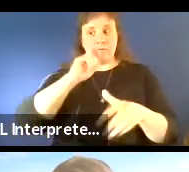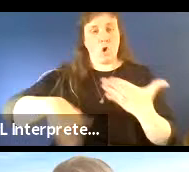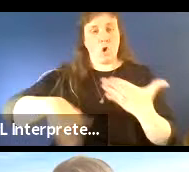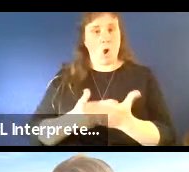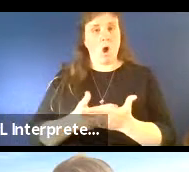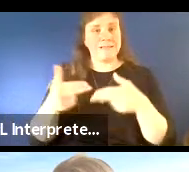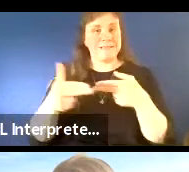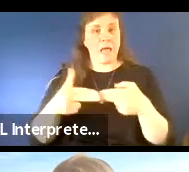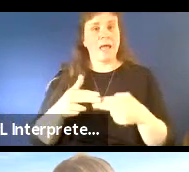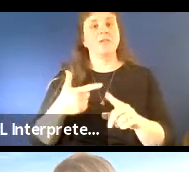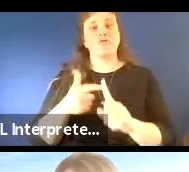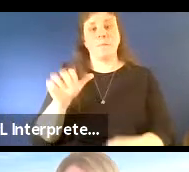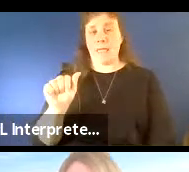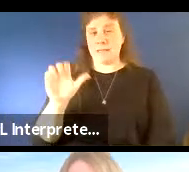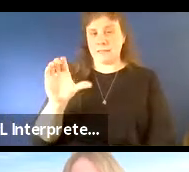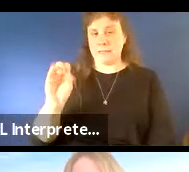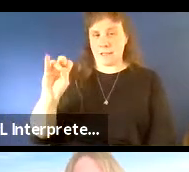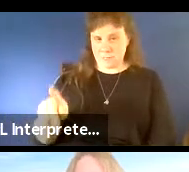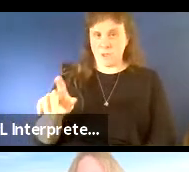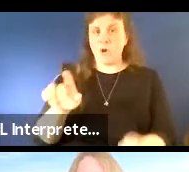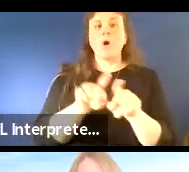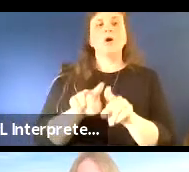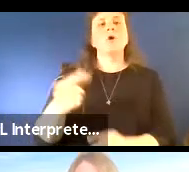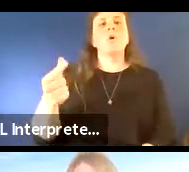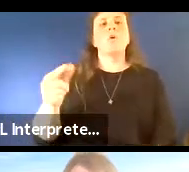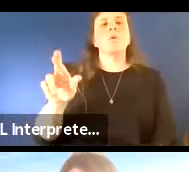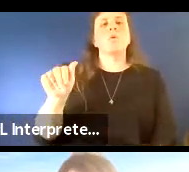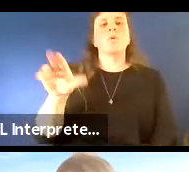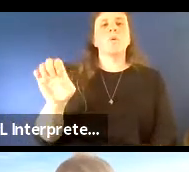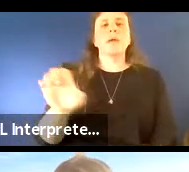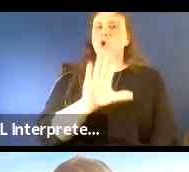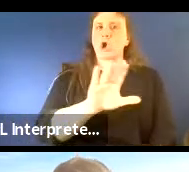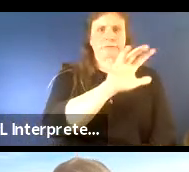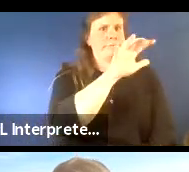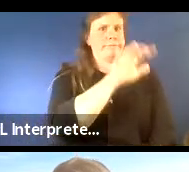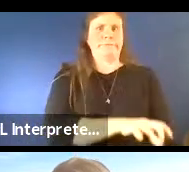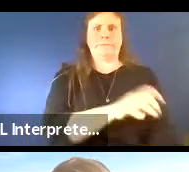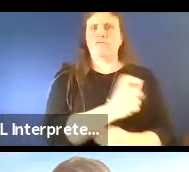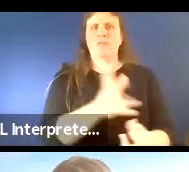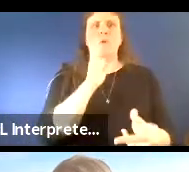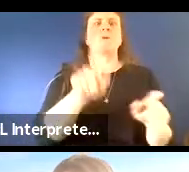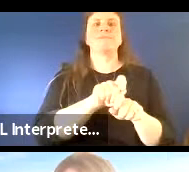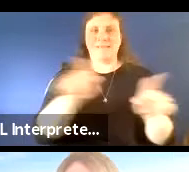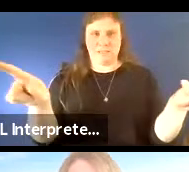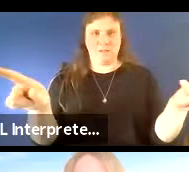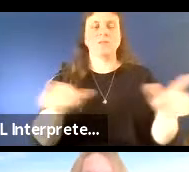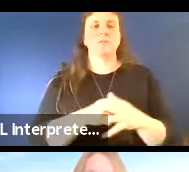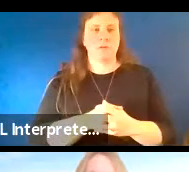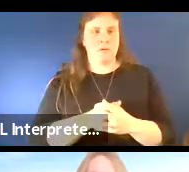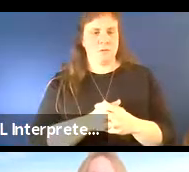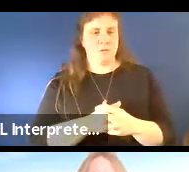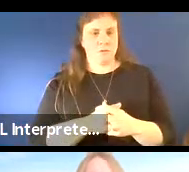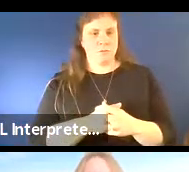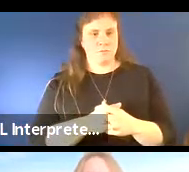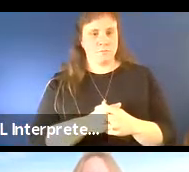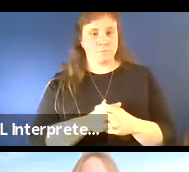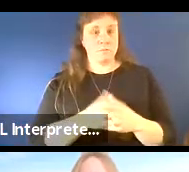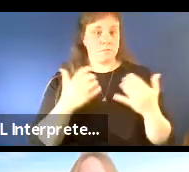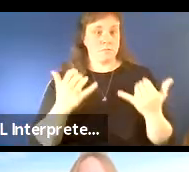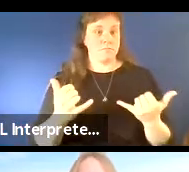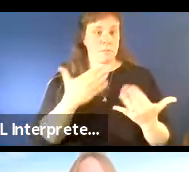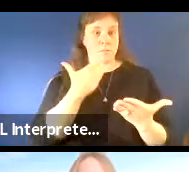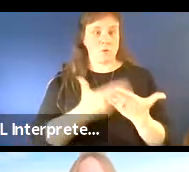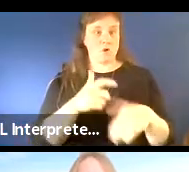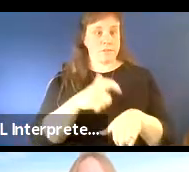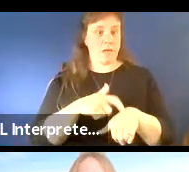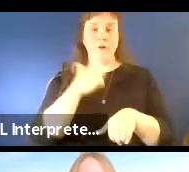out Grace's digest and the full deck after the meeting for all of you. So I think this would be a great time